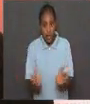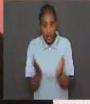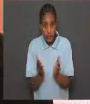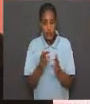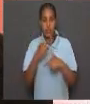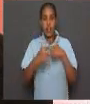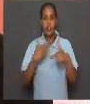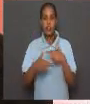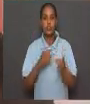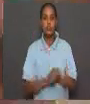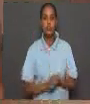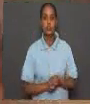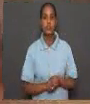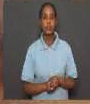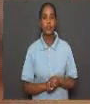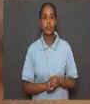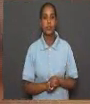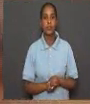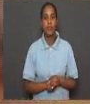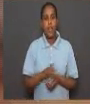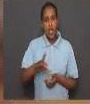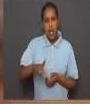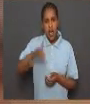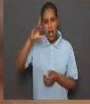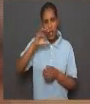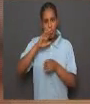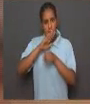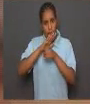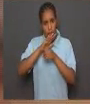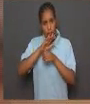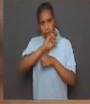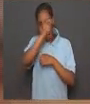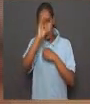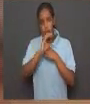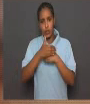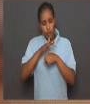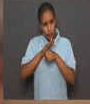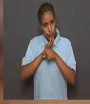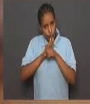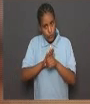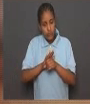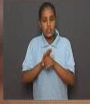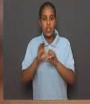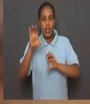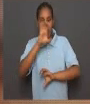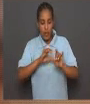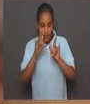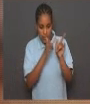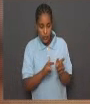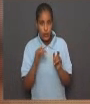the reaction. A high temperature will push the chemical system